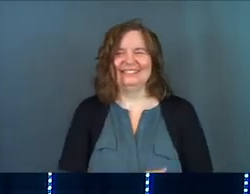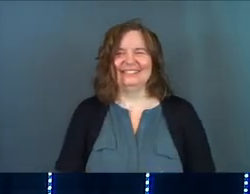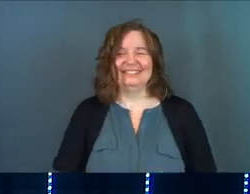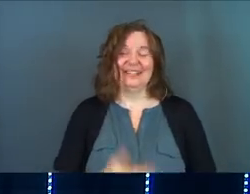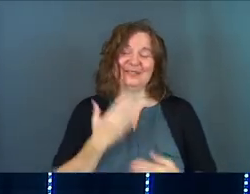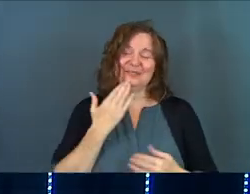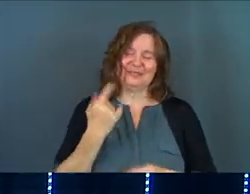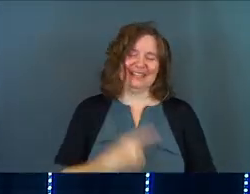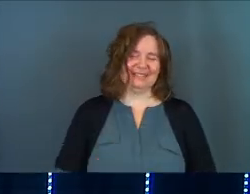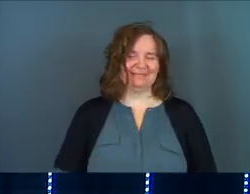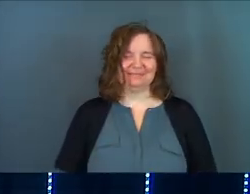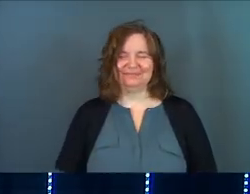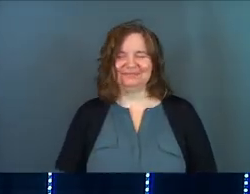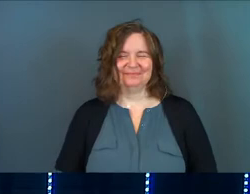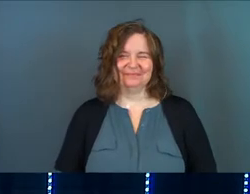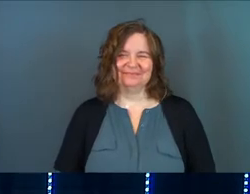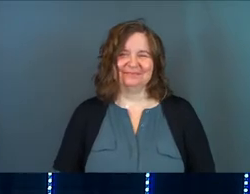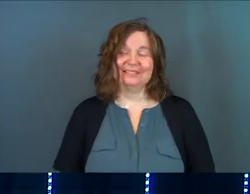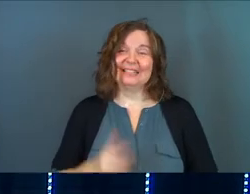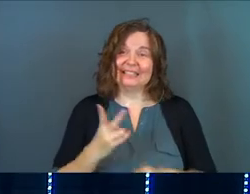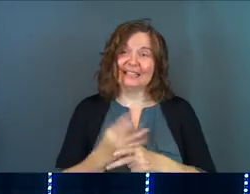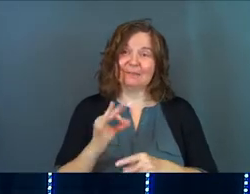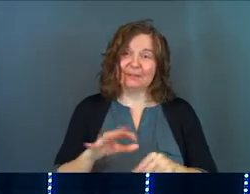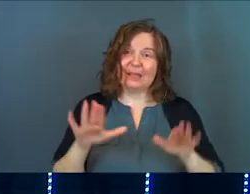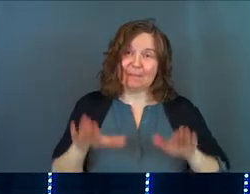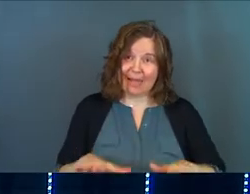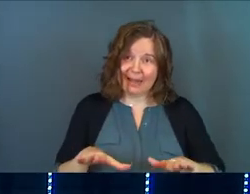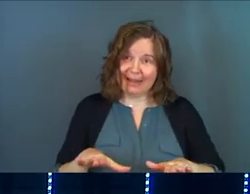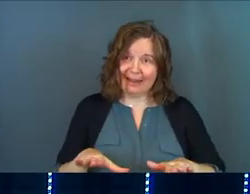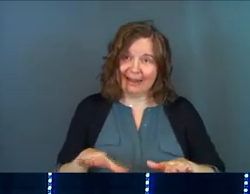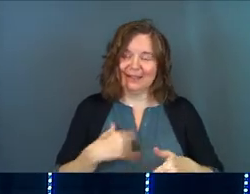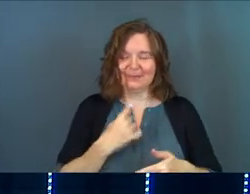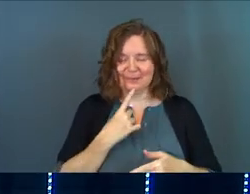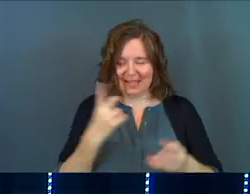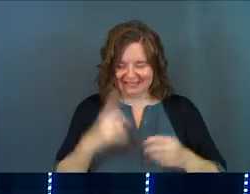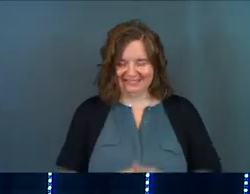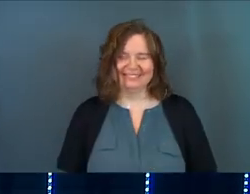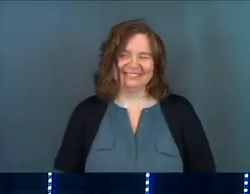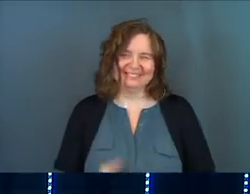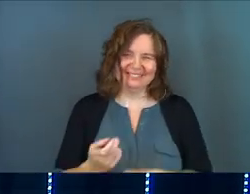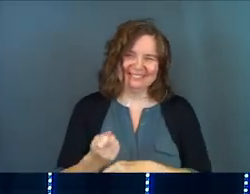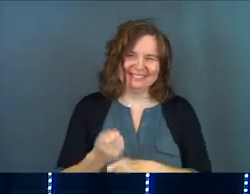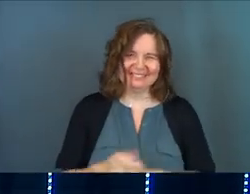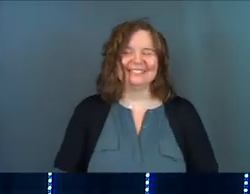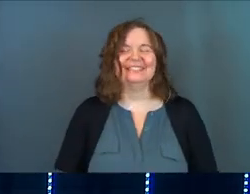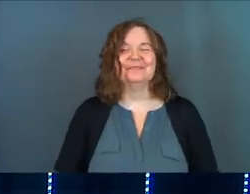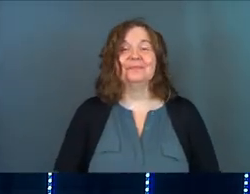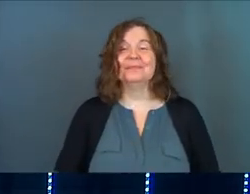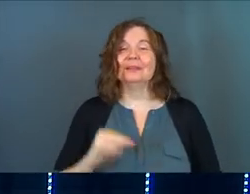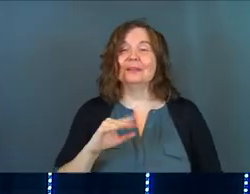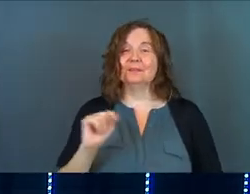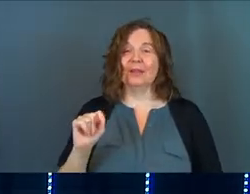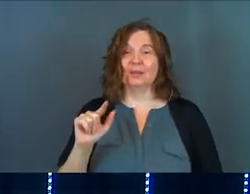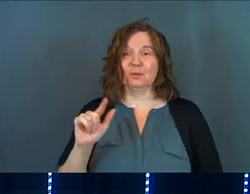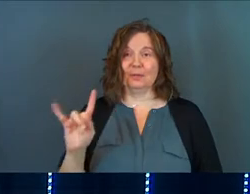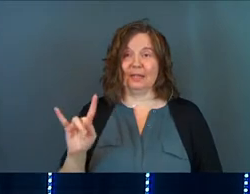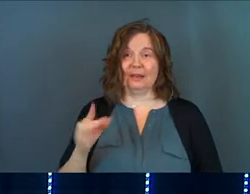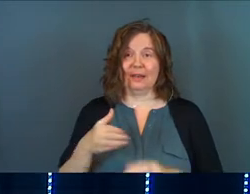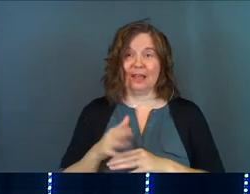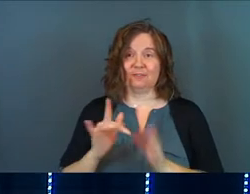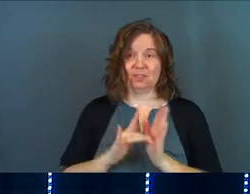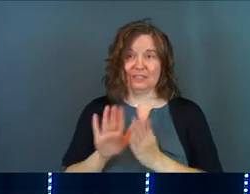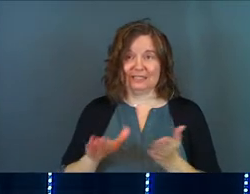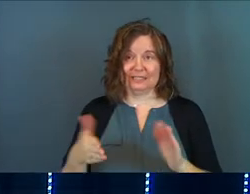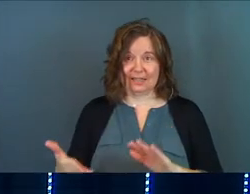Oh, it's a good day. Keep your feet planted. That's all I'm saying. In Matthew 28, after